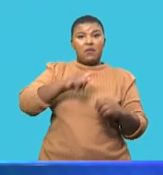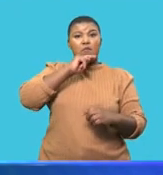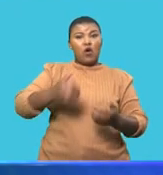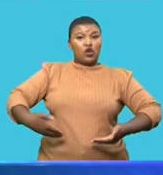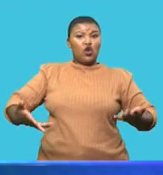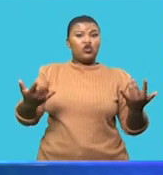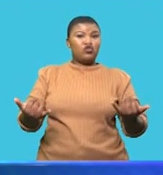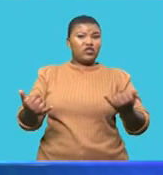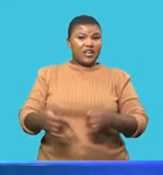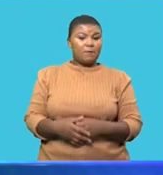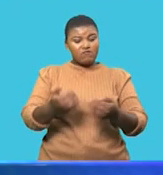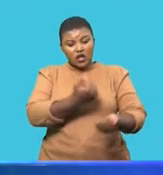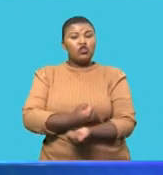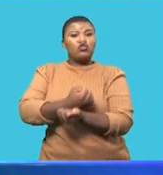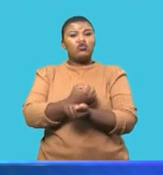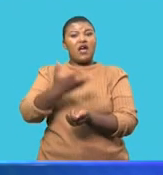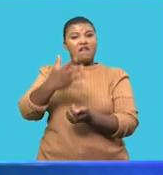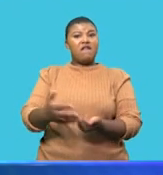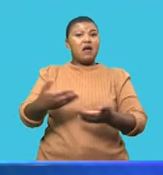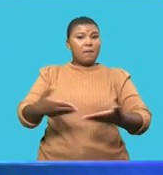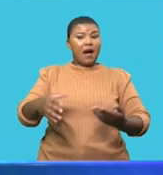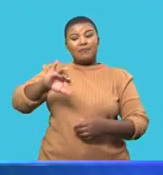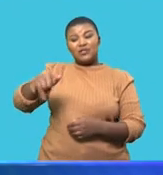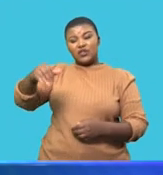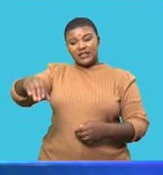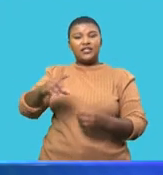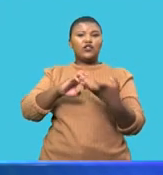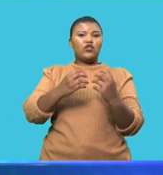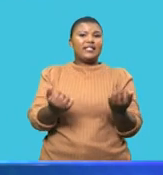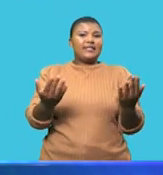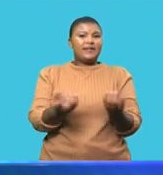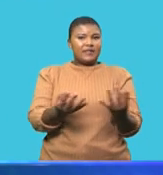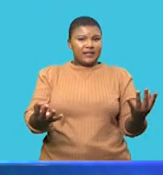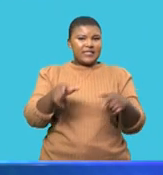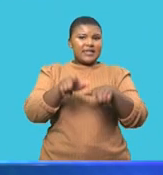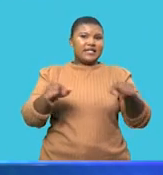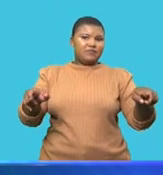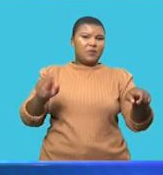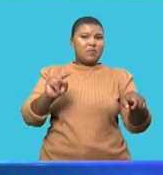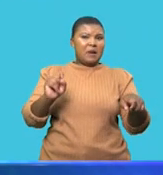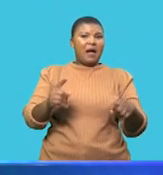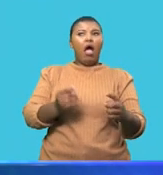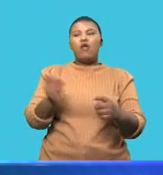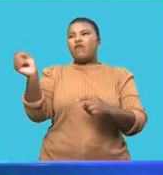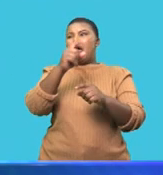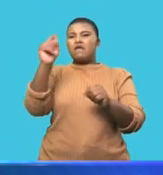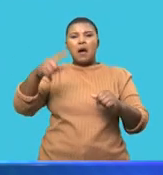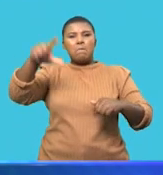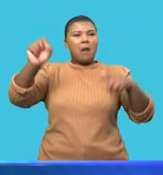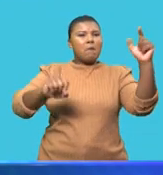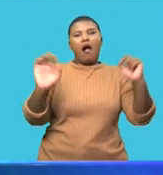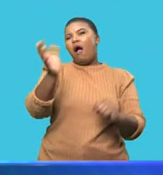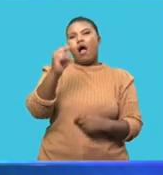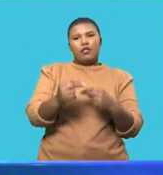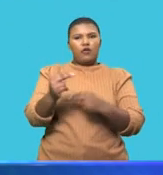launch, Tshwaku says this forms part of the city's efforts to bring services closer to residents to spare them having to travel long distances